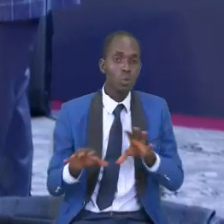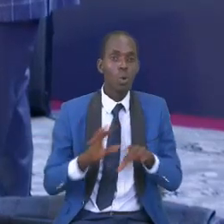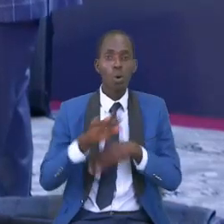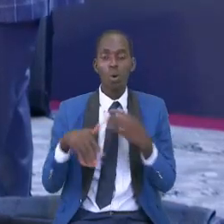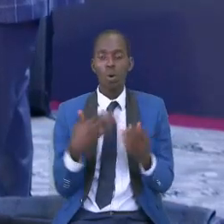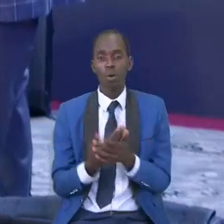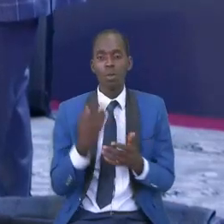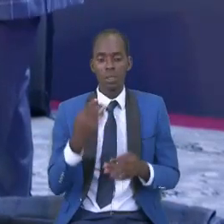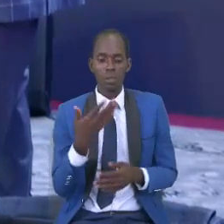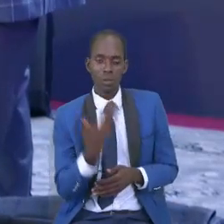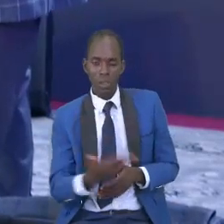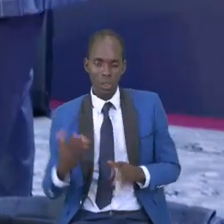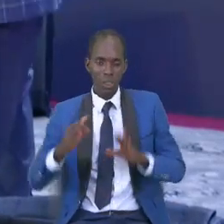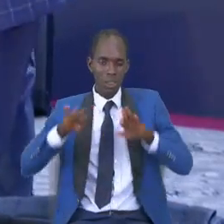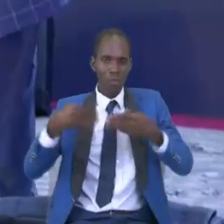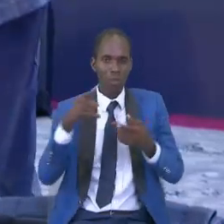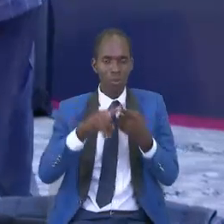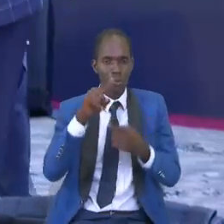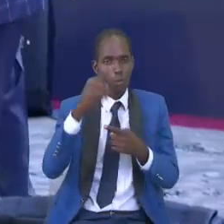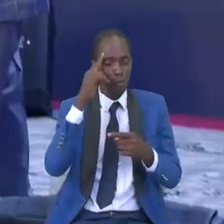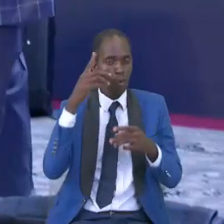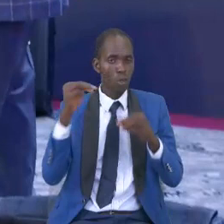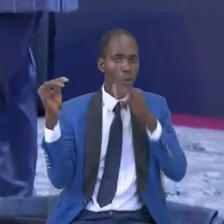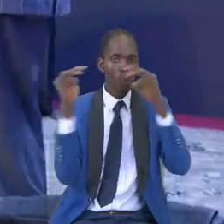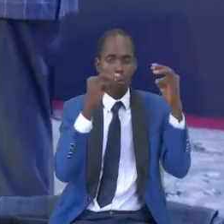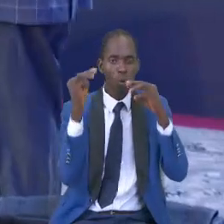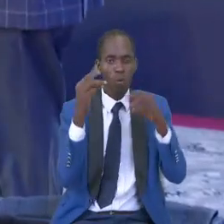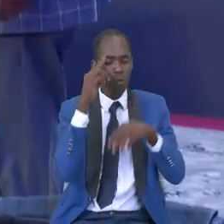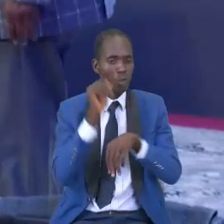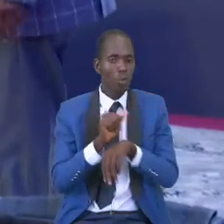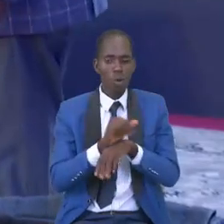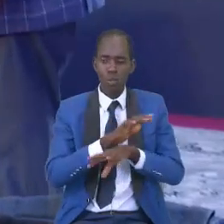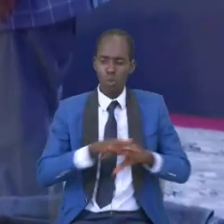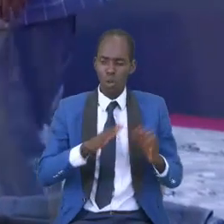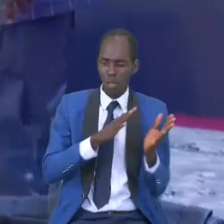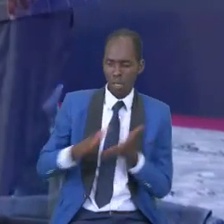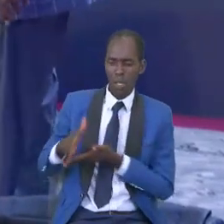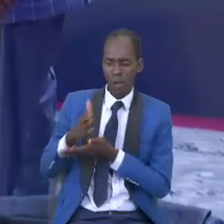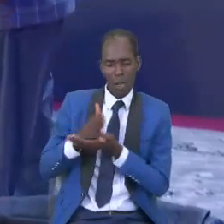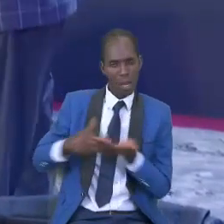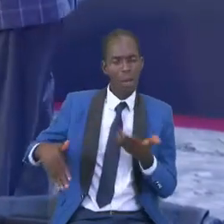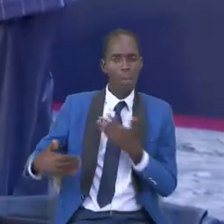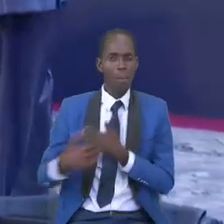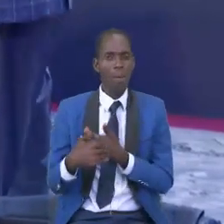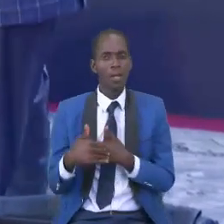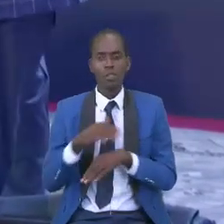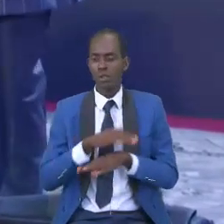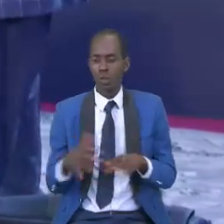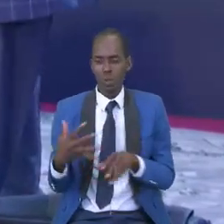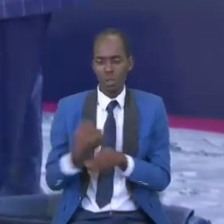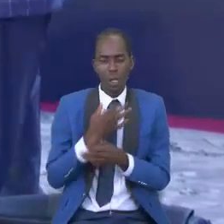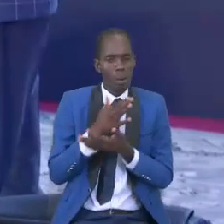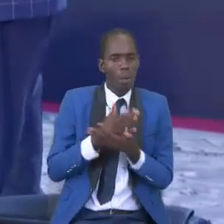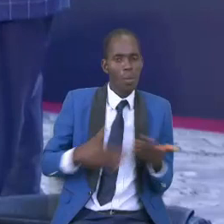you, all the things he has given you, take everything there. Don't leave part of the word, and don't leave part of the